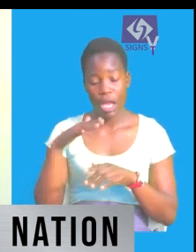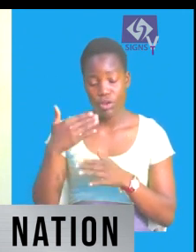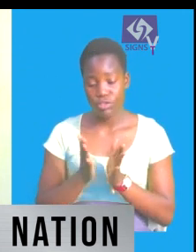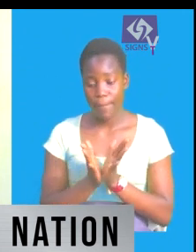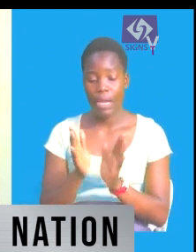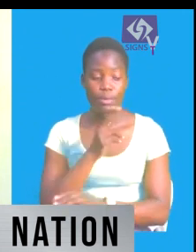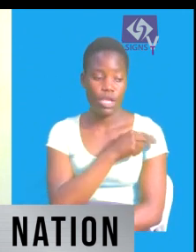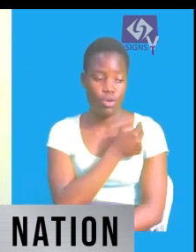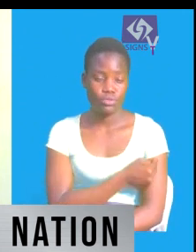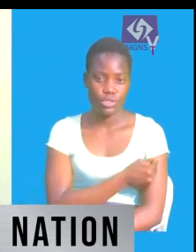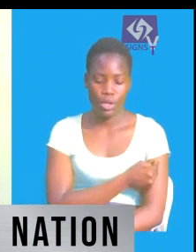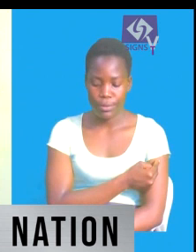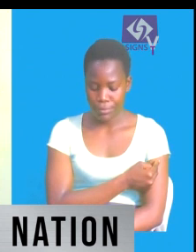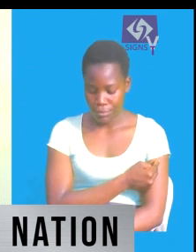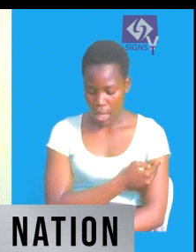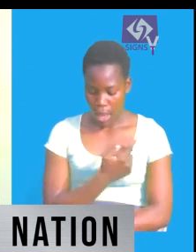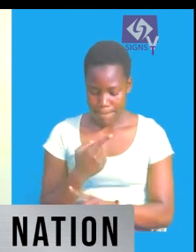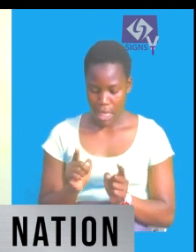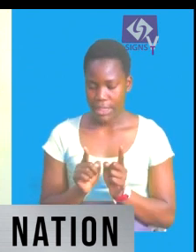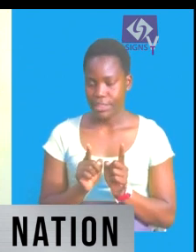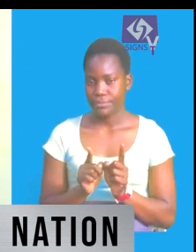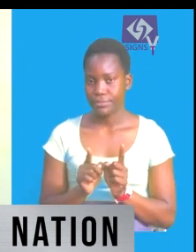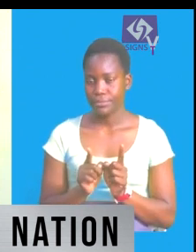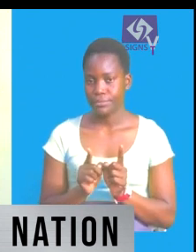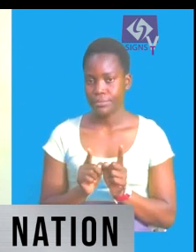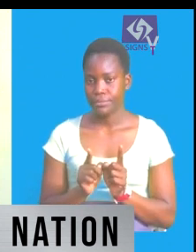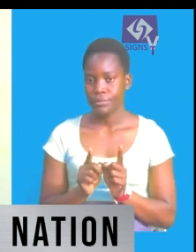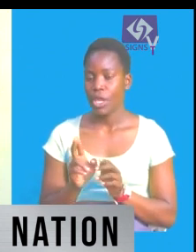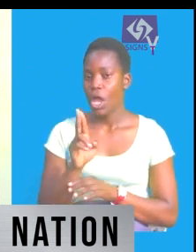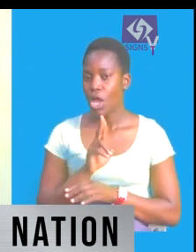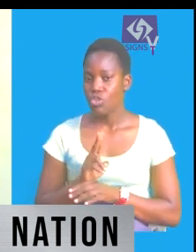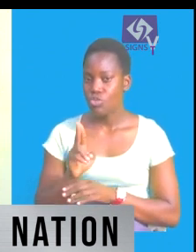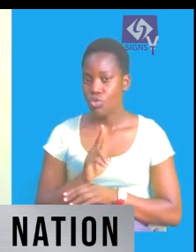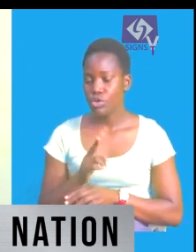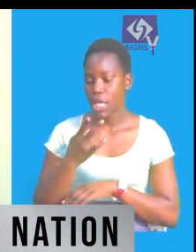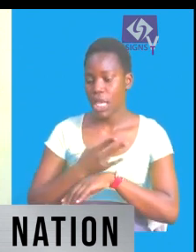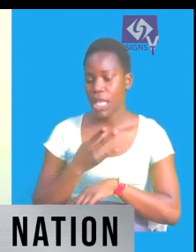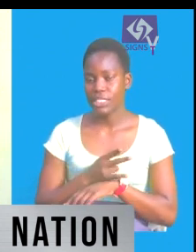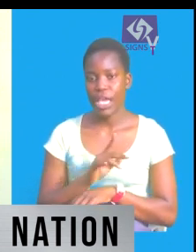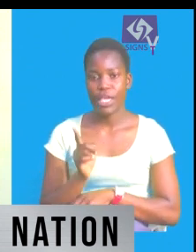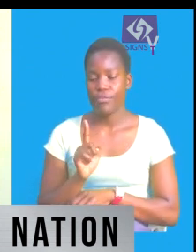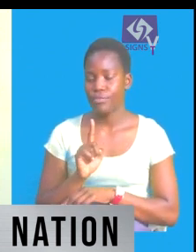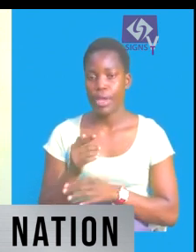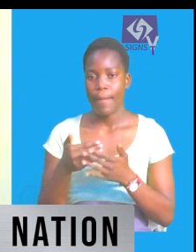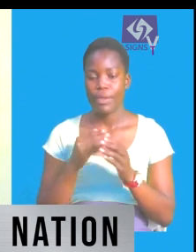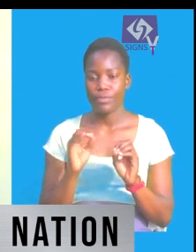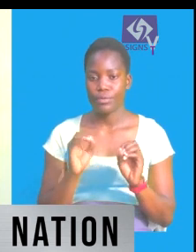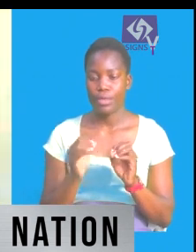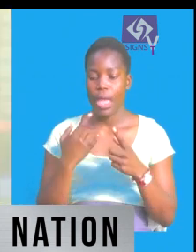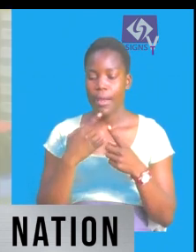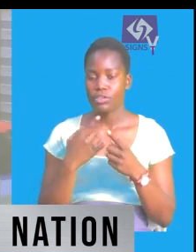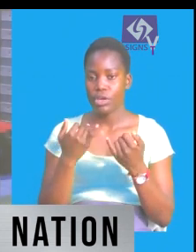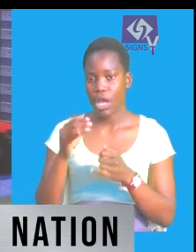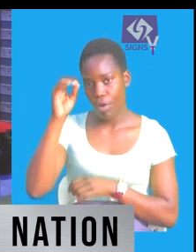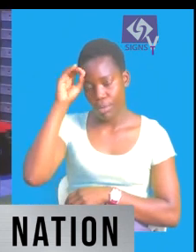But I've not used the card before. Okay, so in your